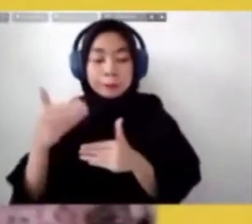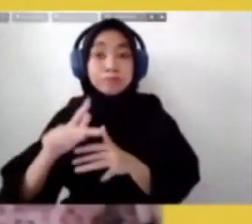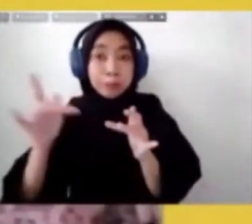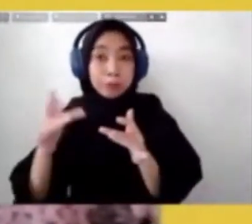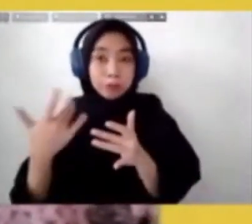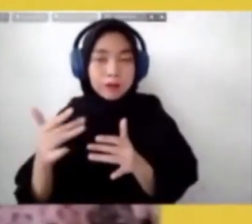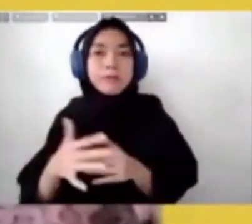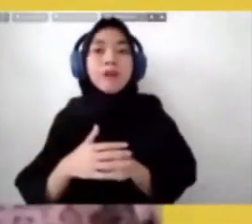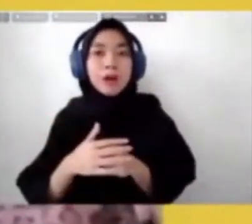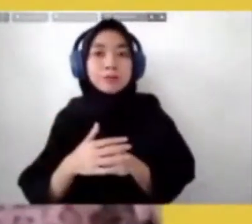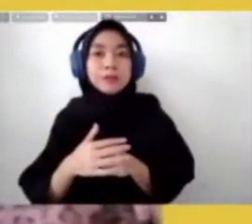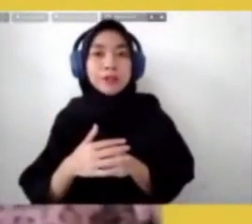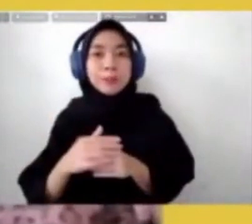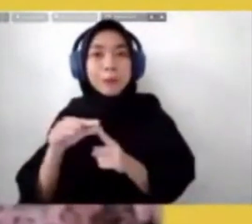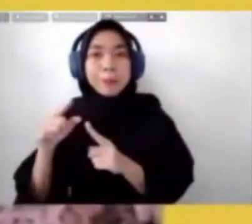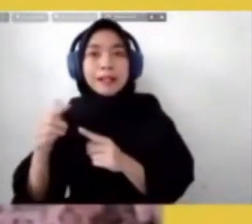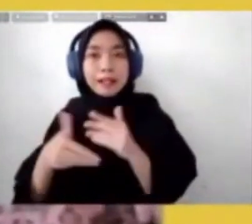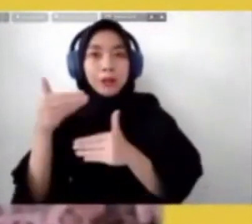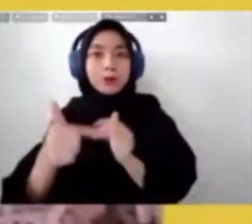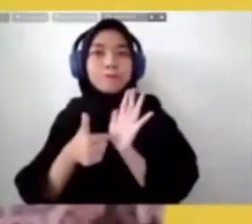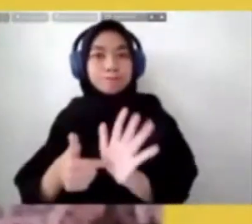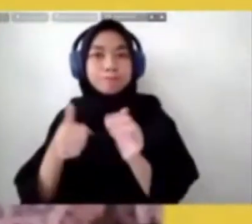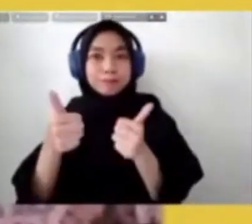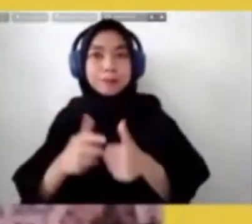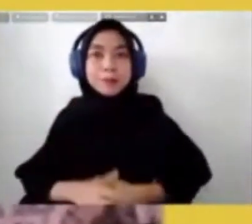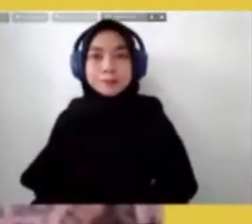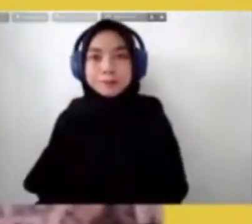the question and answers.